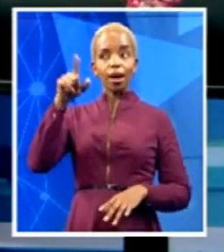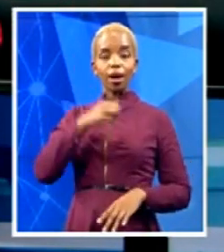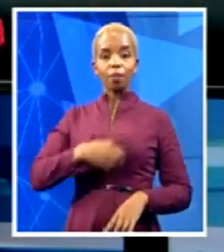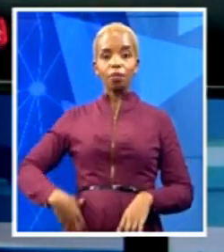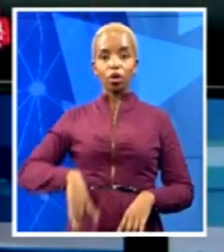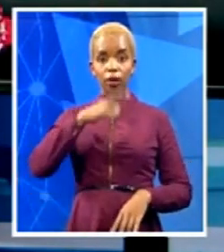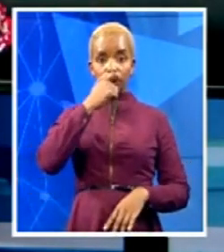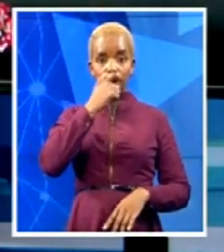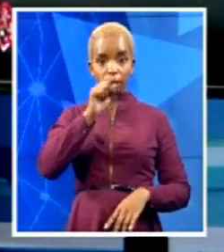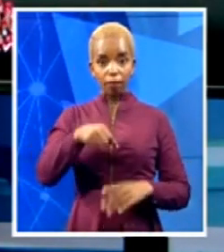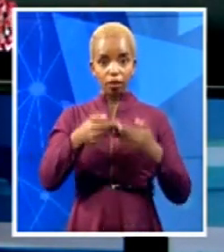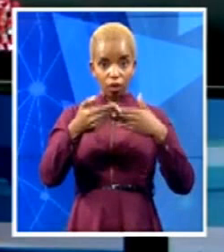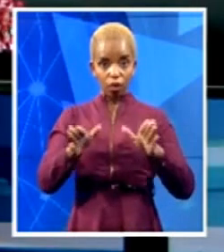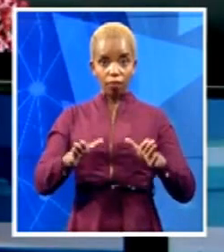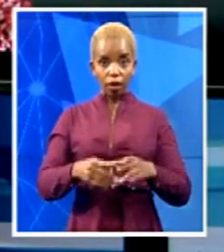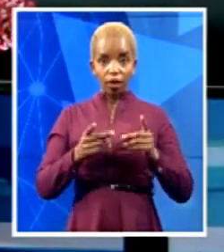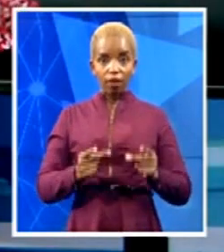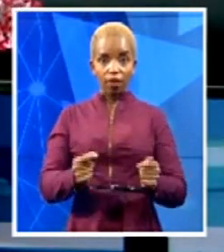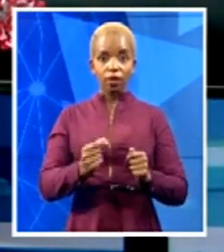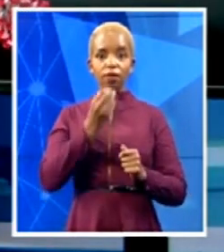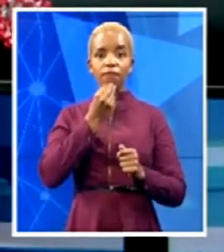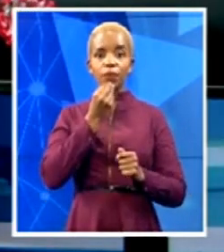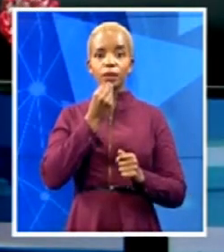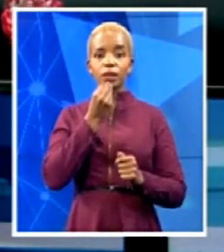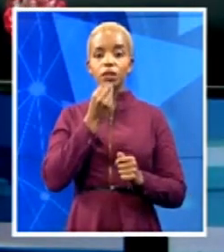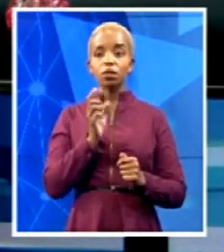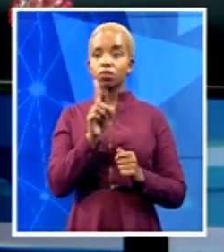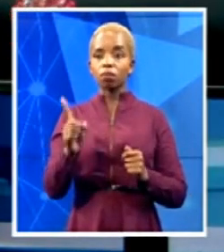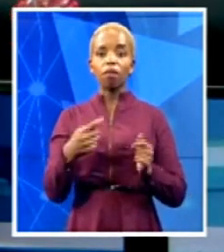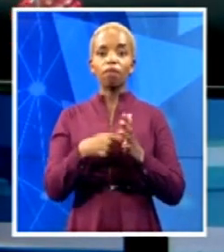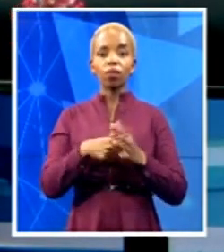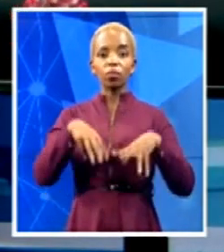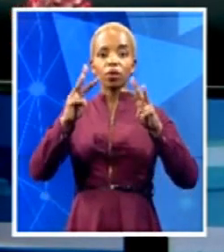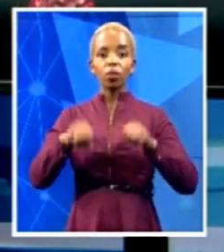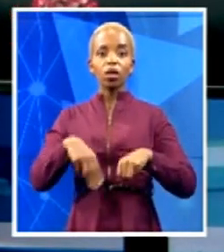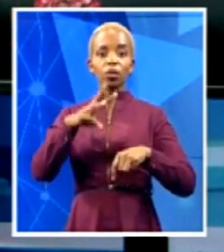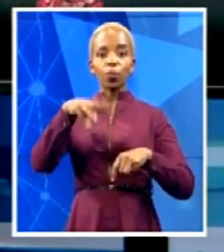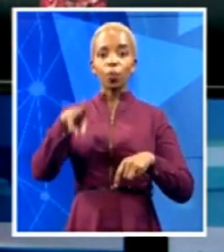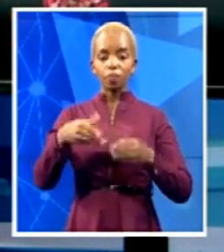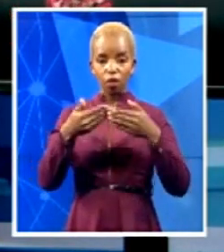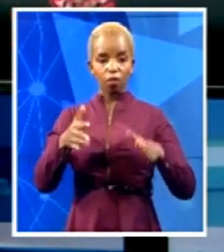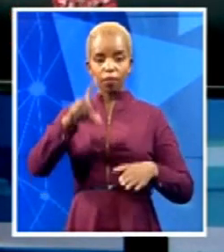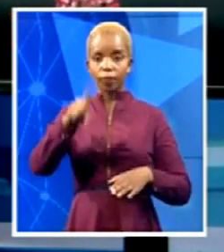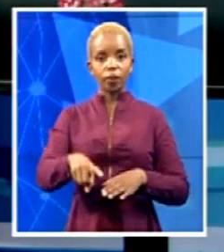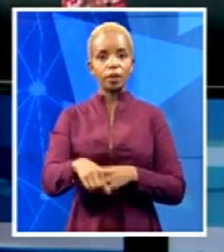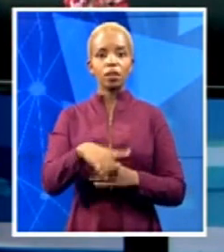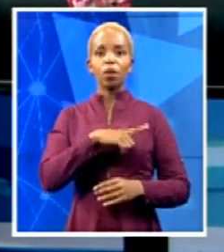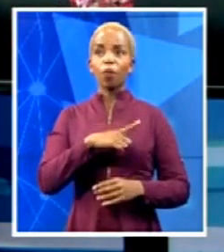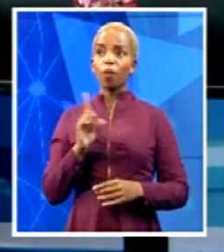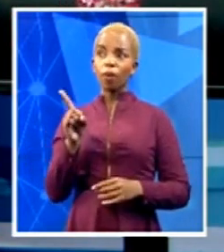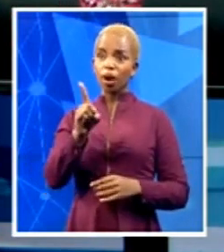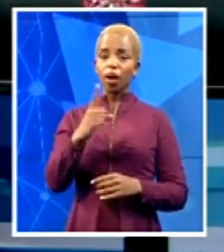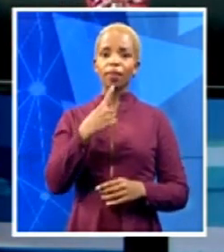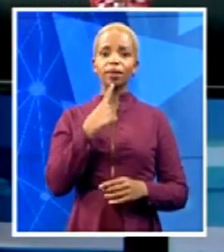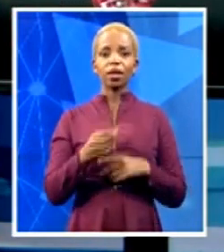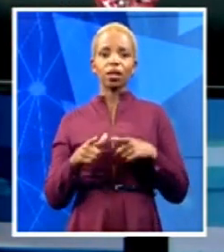strict regulations. SACCI CEO Alan Mukoki says the fast food sector can be handled in a way that is safe to the public by